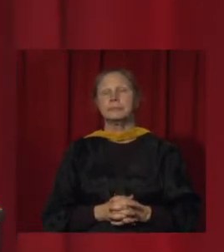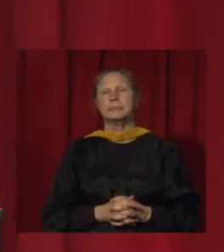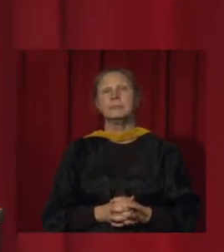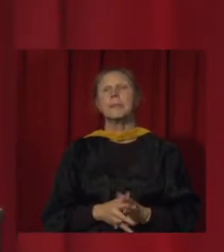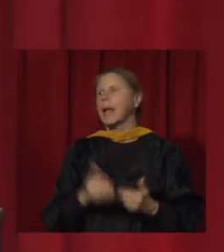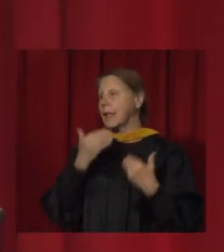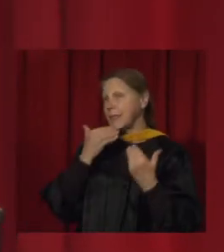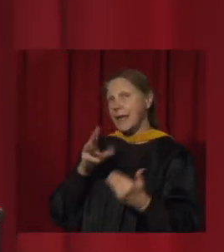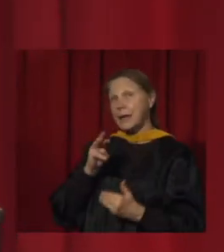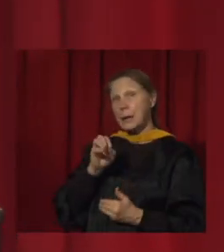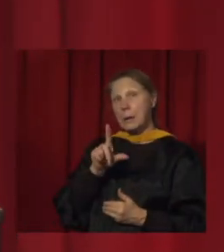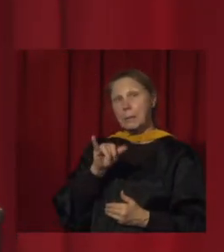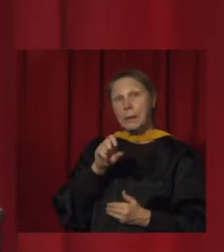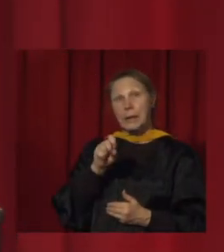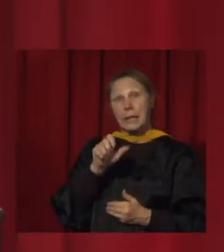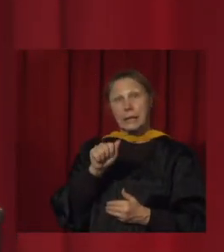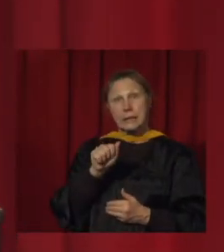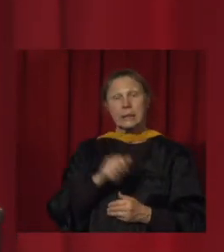Thank you, Melissa.